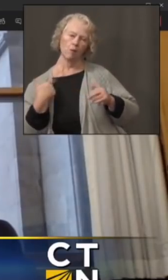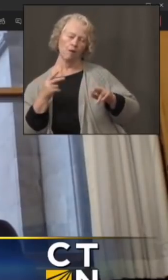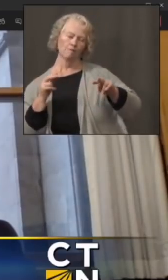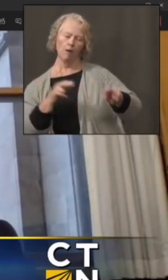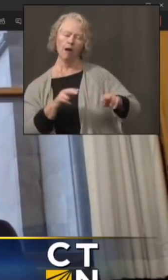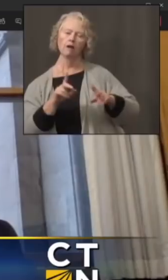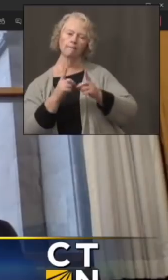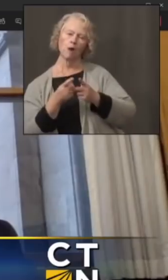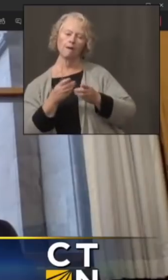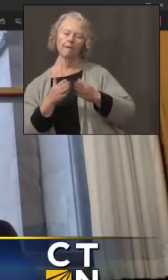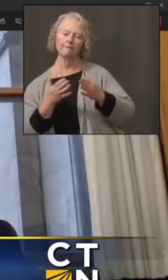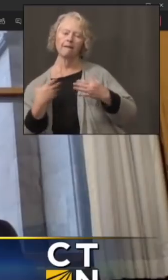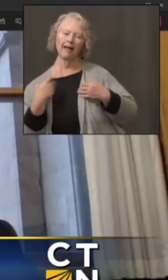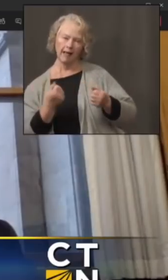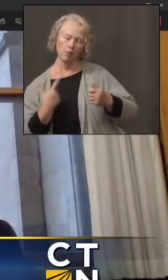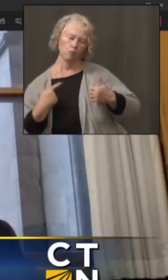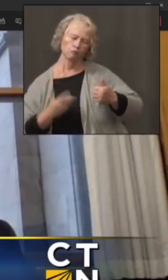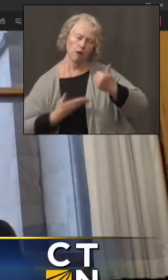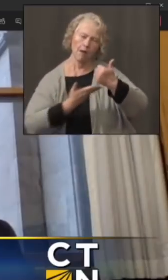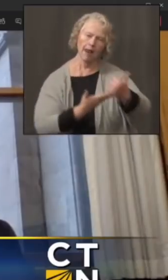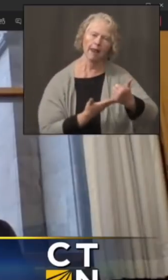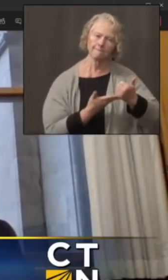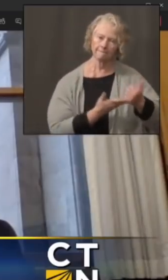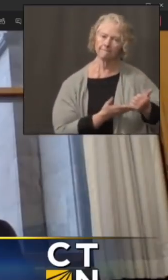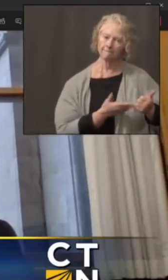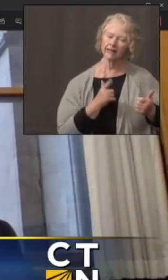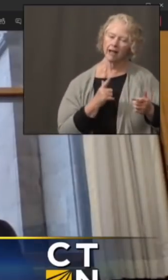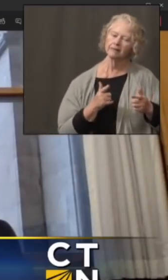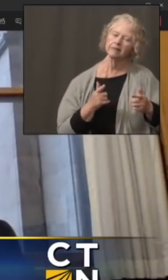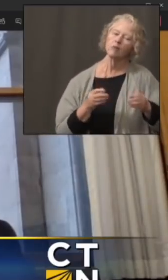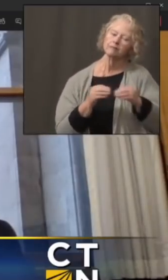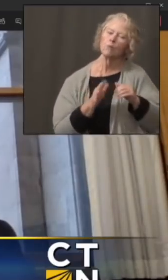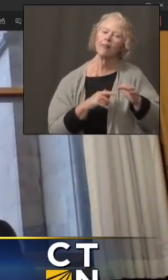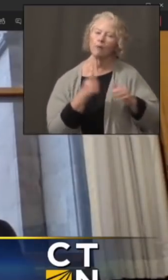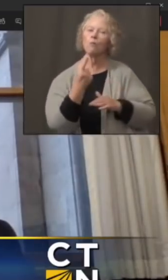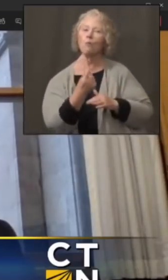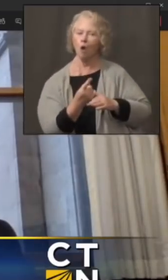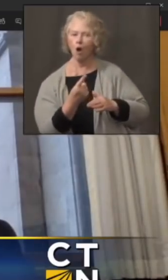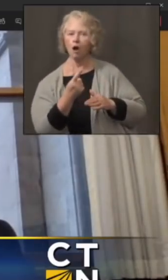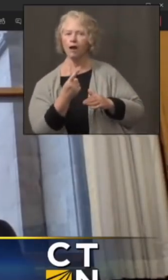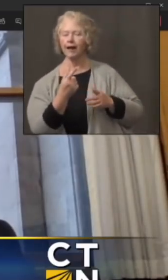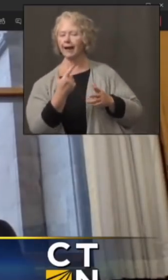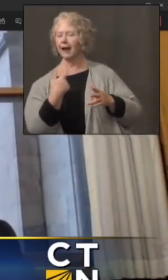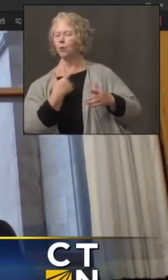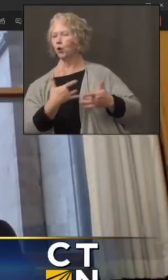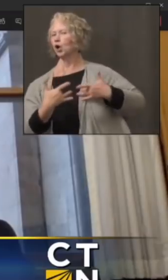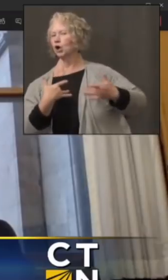Health, where we're providing additional assistance where there's more than one case and there's some concerning trends.